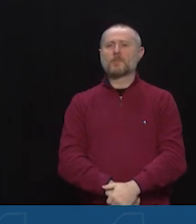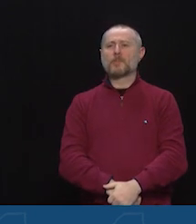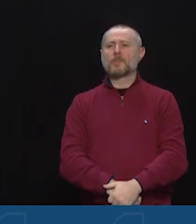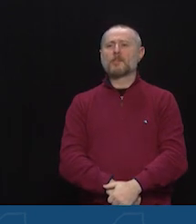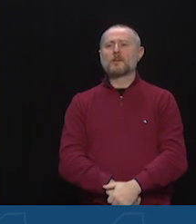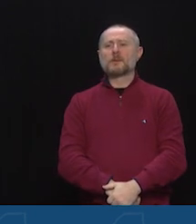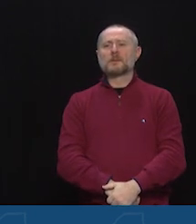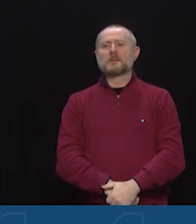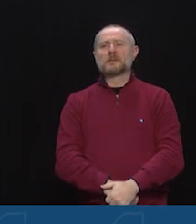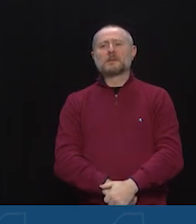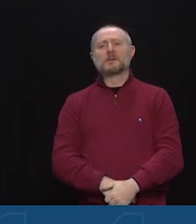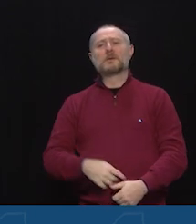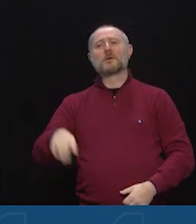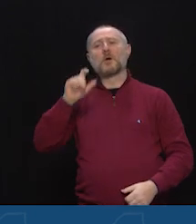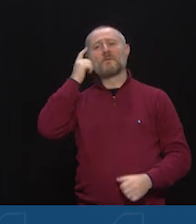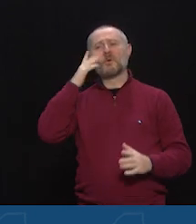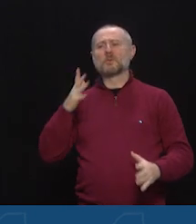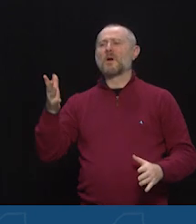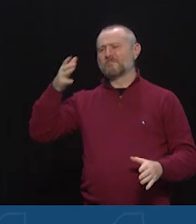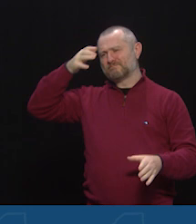like Governor Hochul.